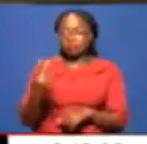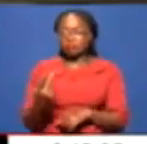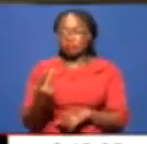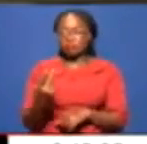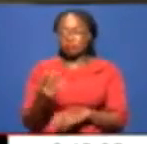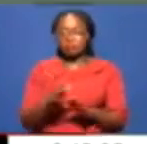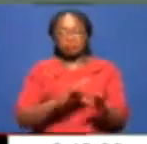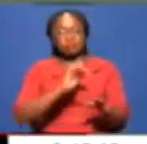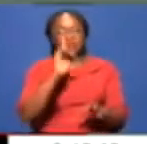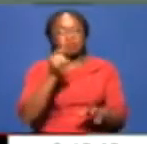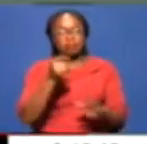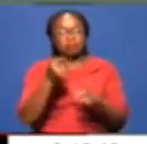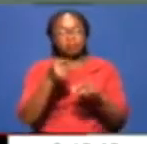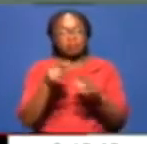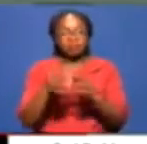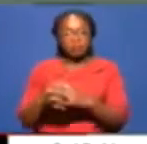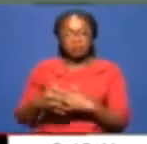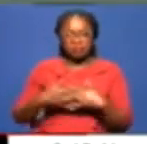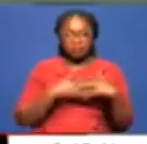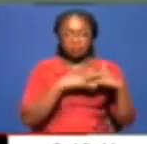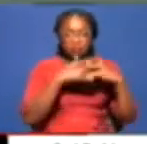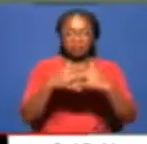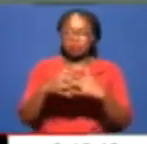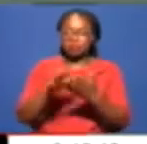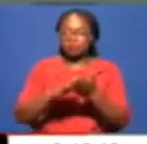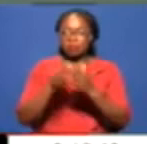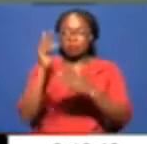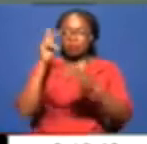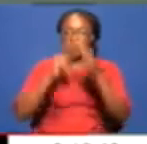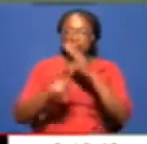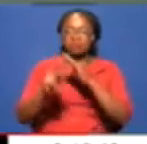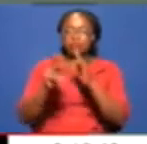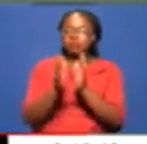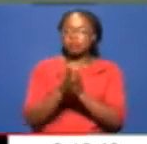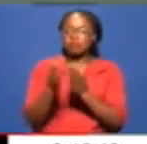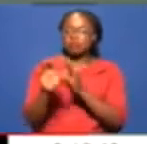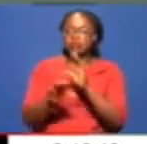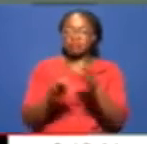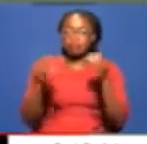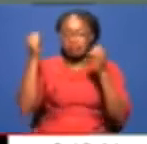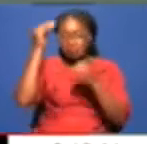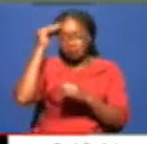Kenya for the United States and became a professor of anthropology.